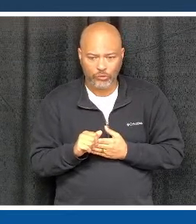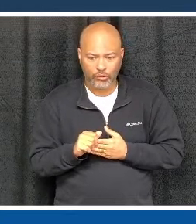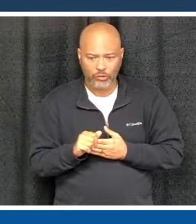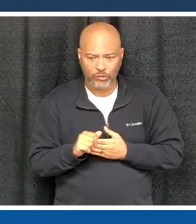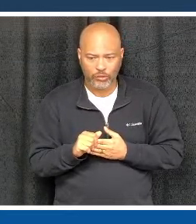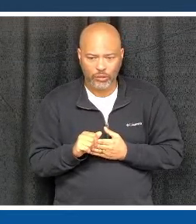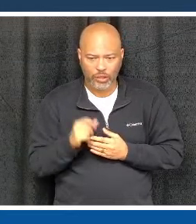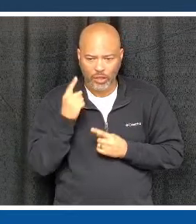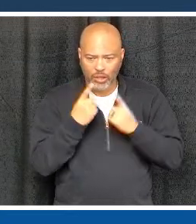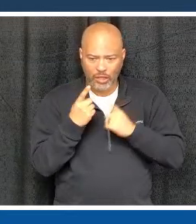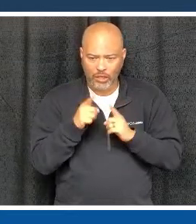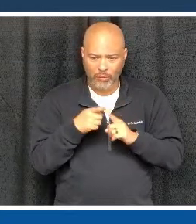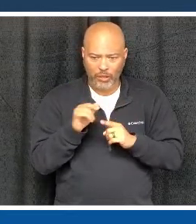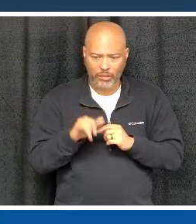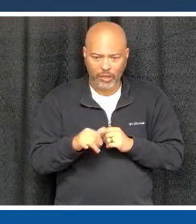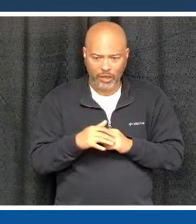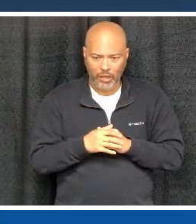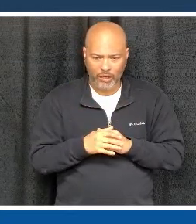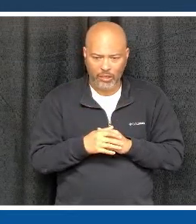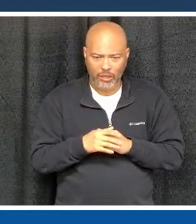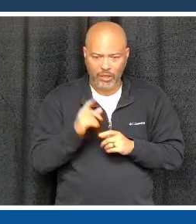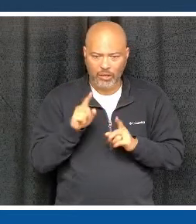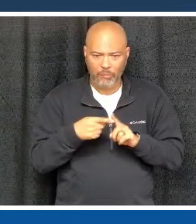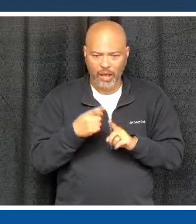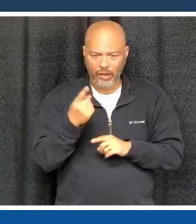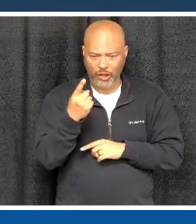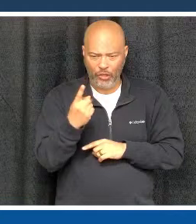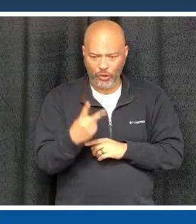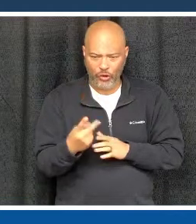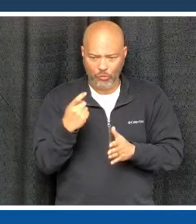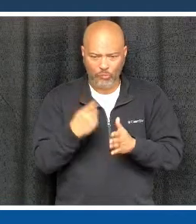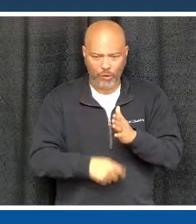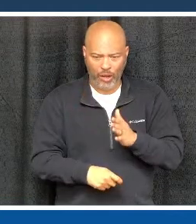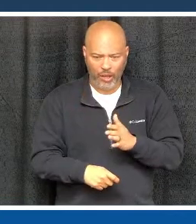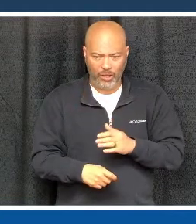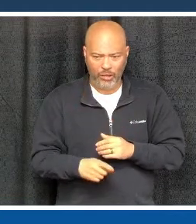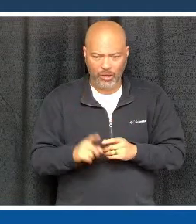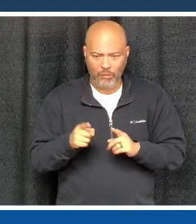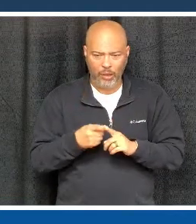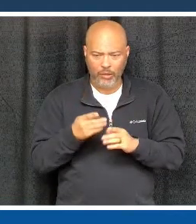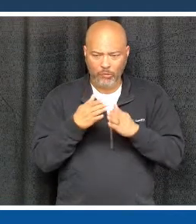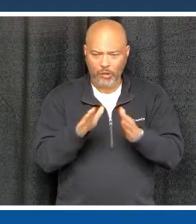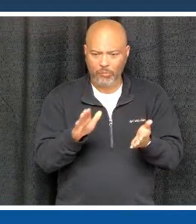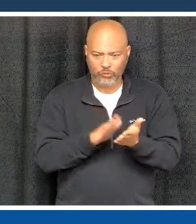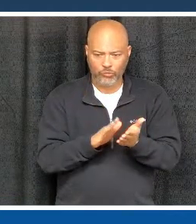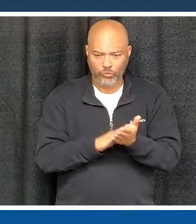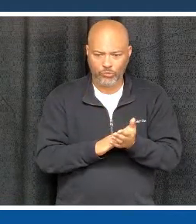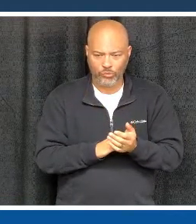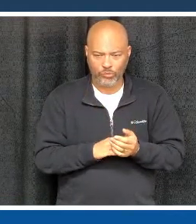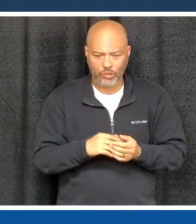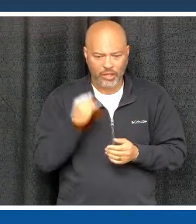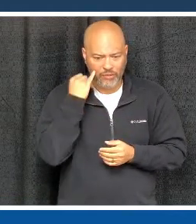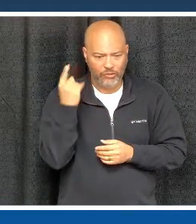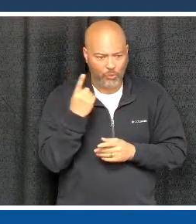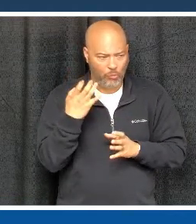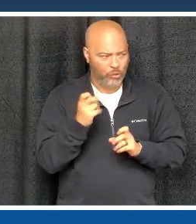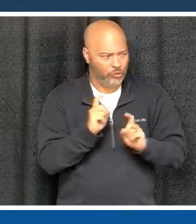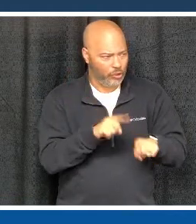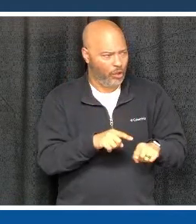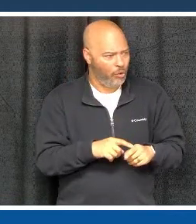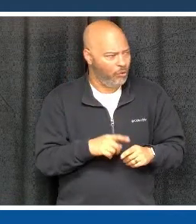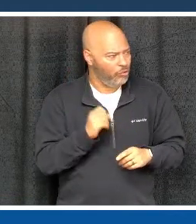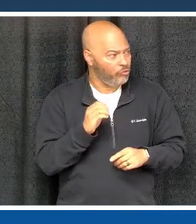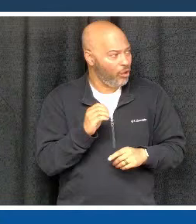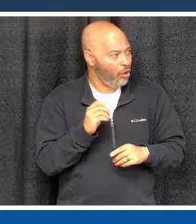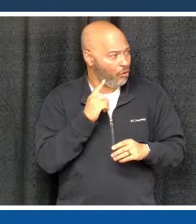of that. It costs about a third of what the public school system costs if someone wants to go there. So